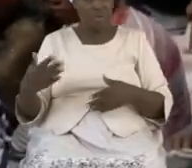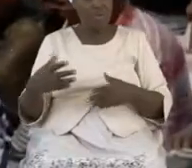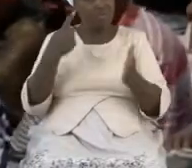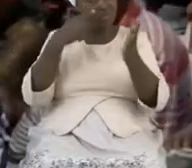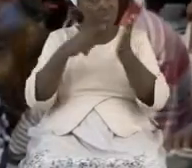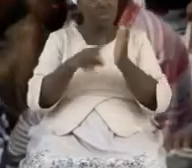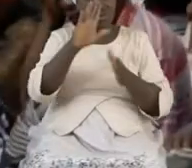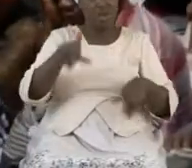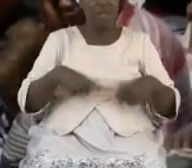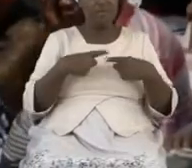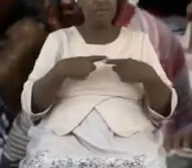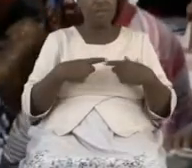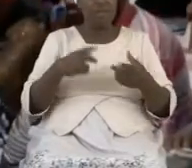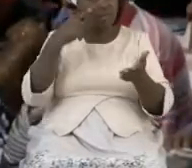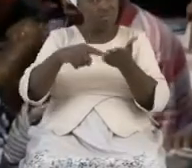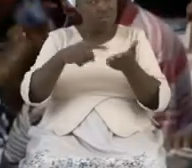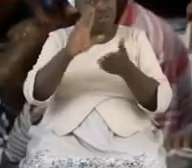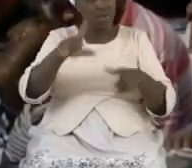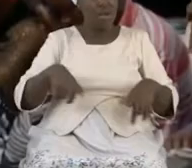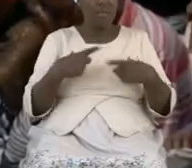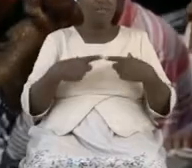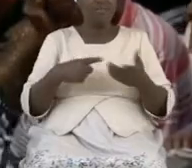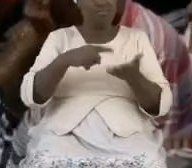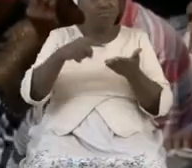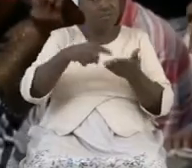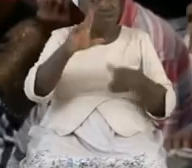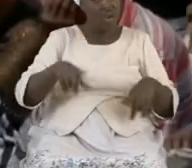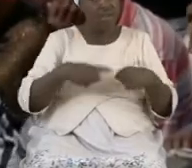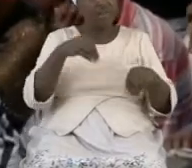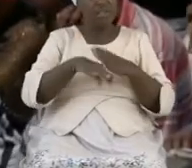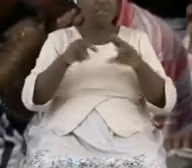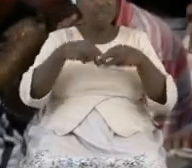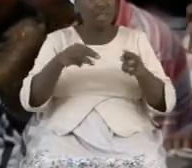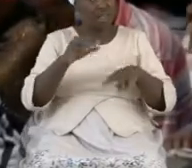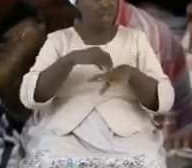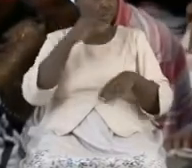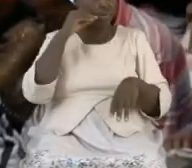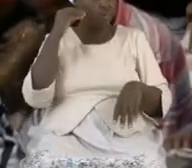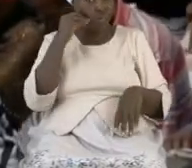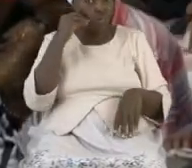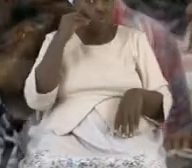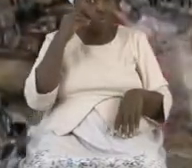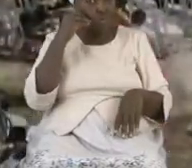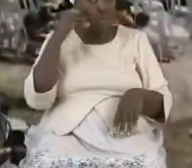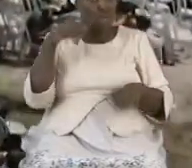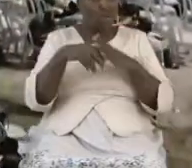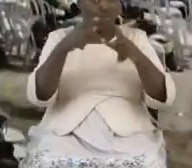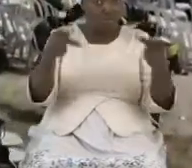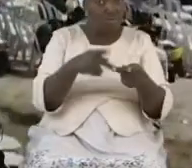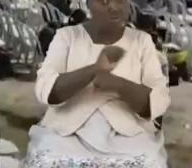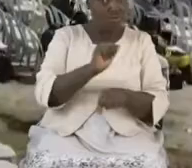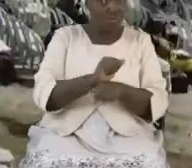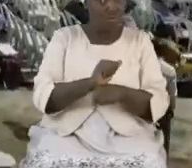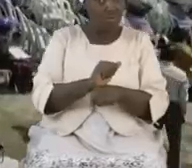Check up your life, all things. Check up your life in the market, at home, in the office. Check up your life